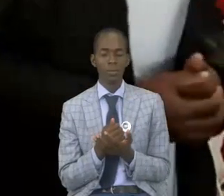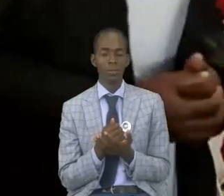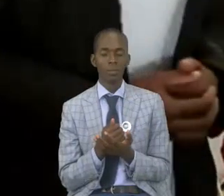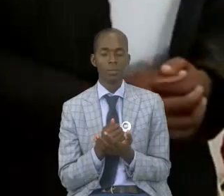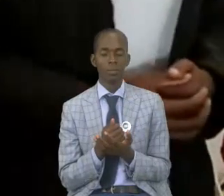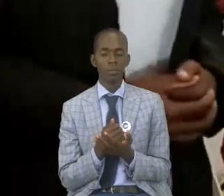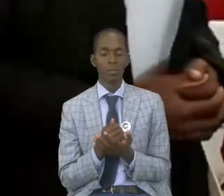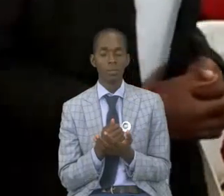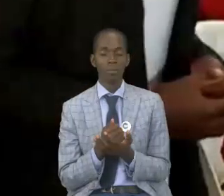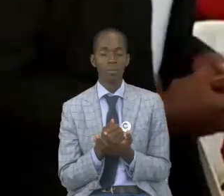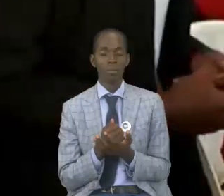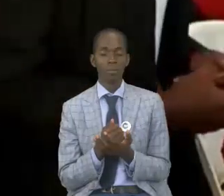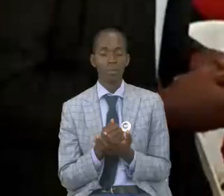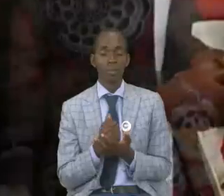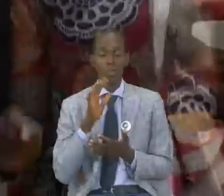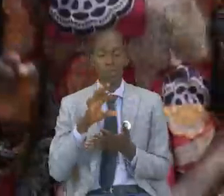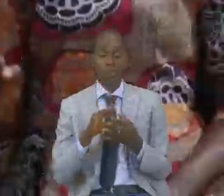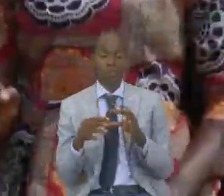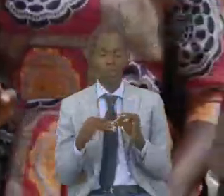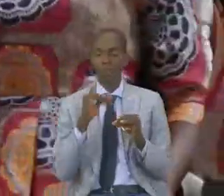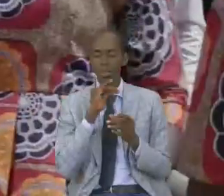Your story is changing today.